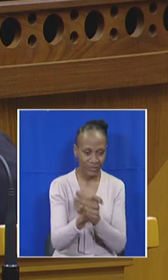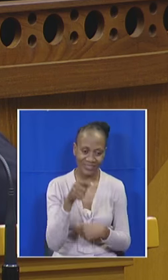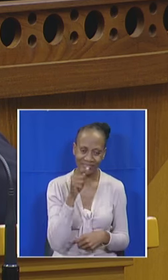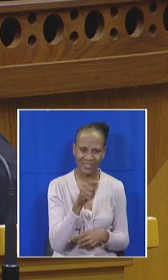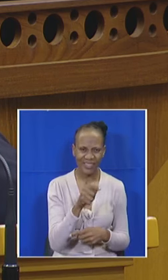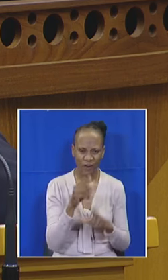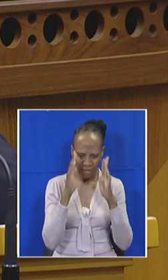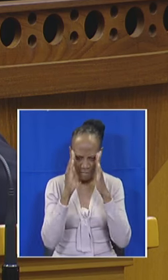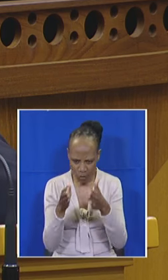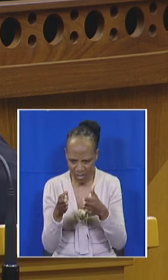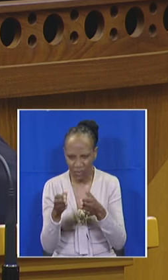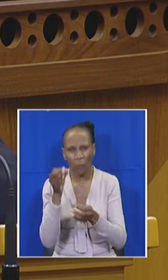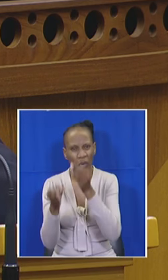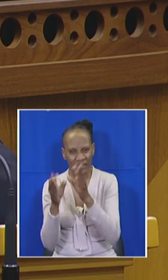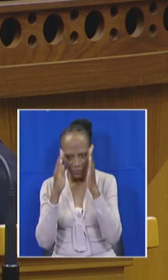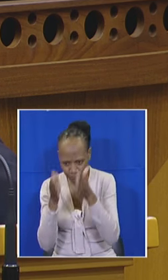just political rhetoric.